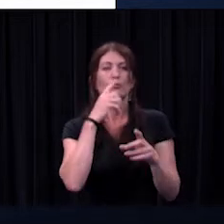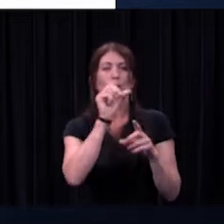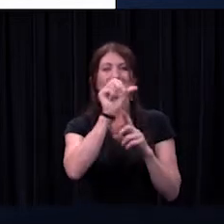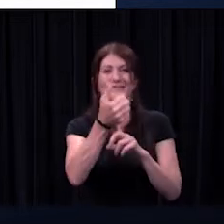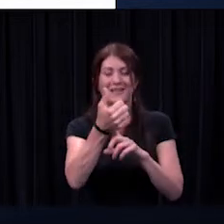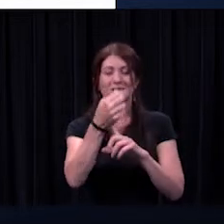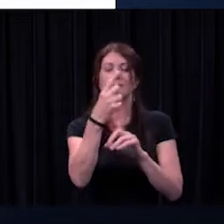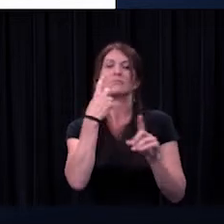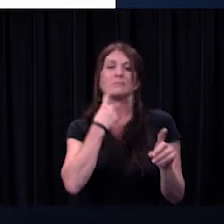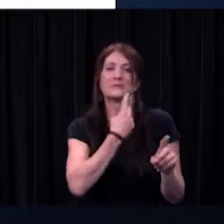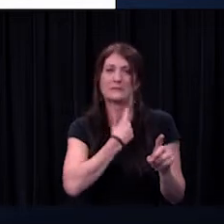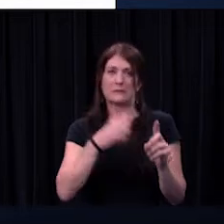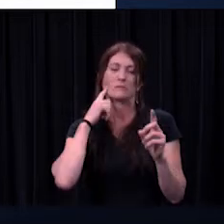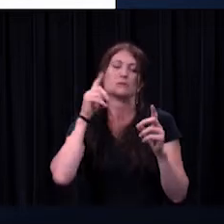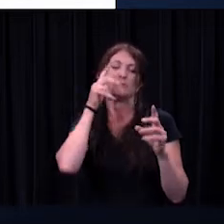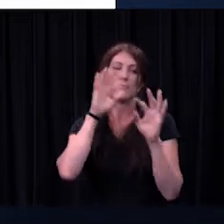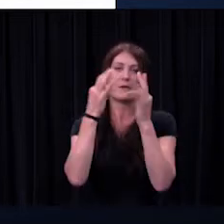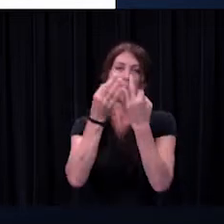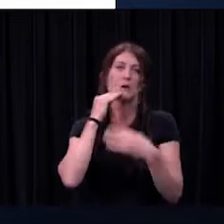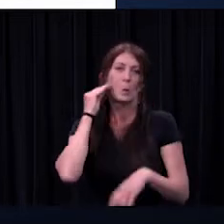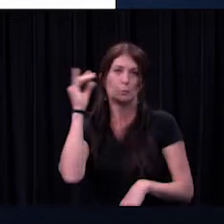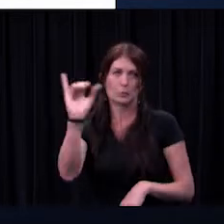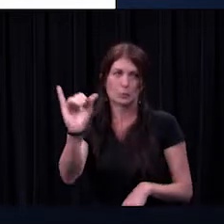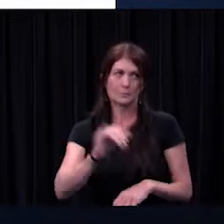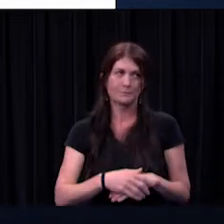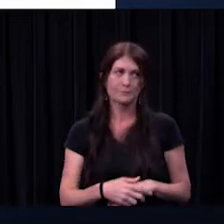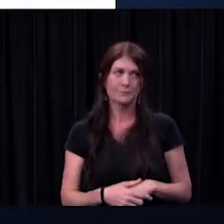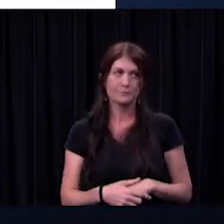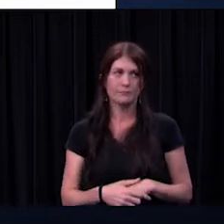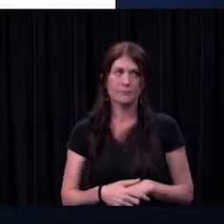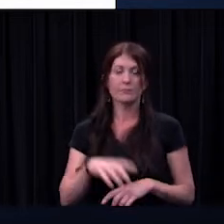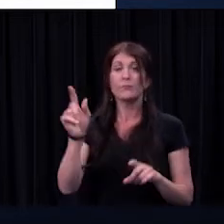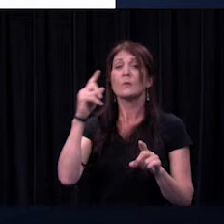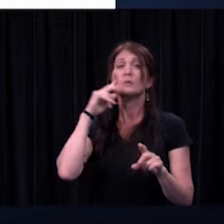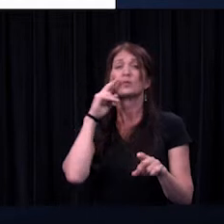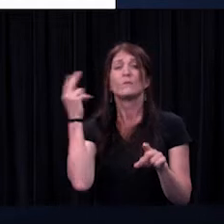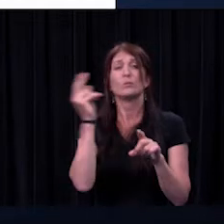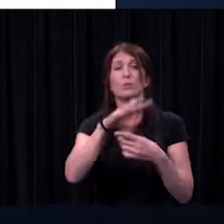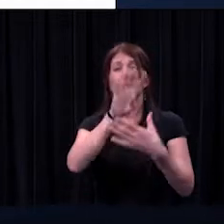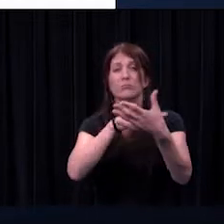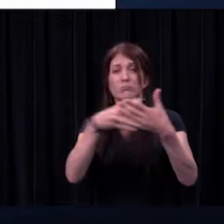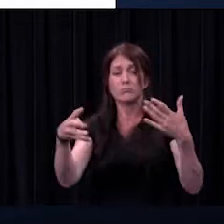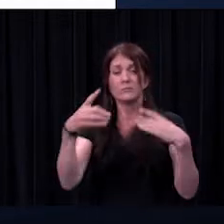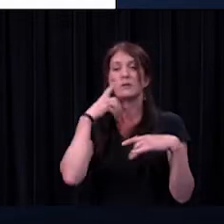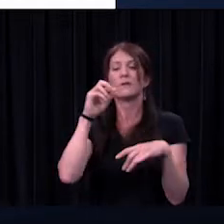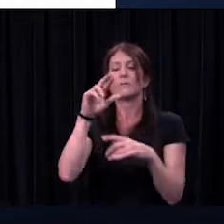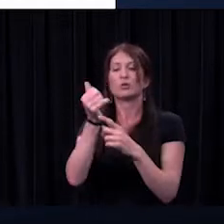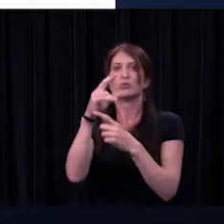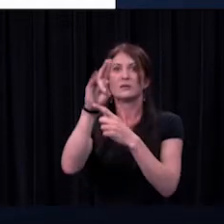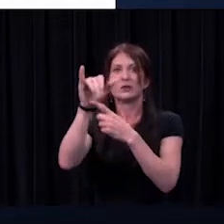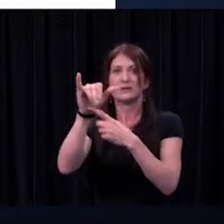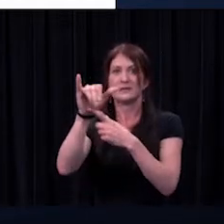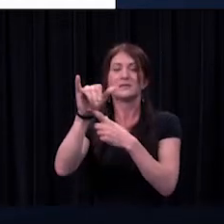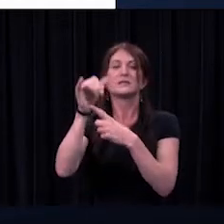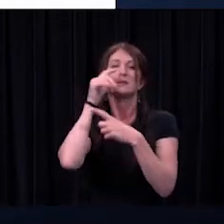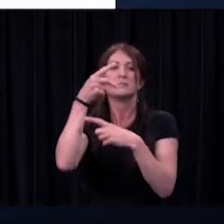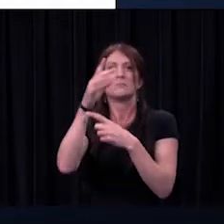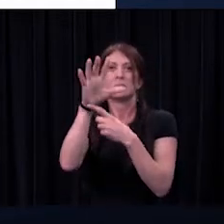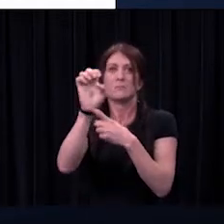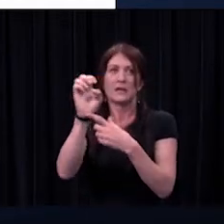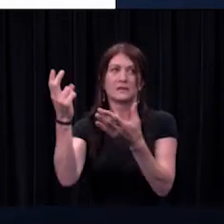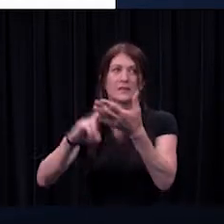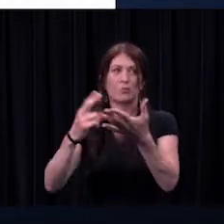Regency Place enrollment, you'll see back in 2006, the board made a great decision to get in front of that and move that land